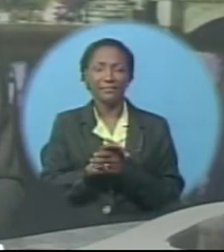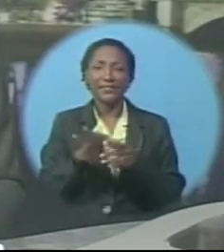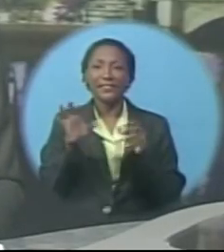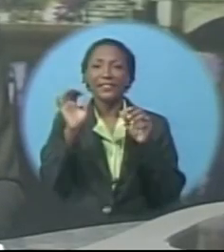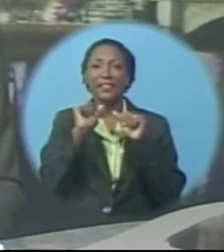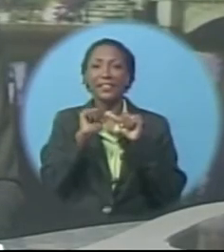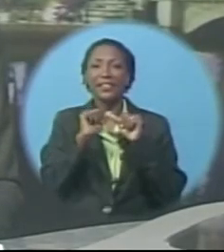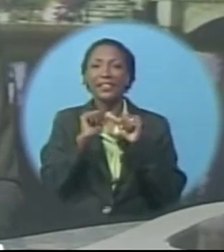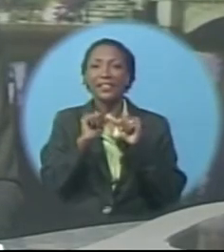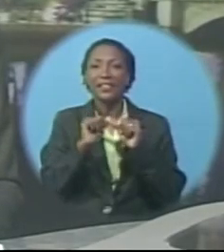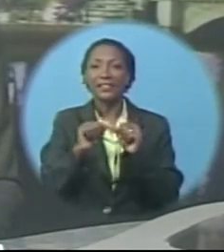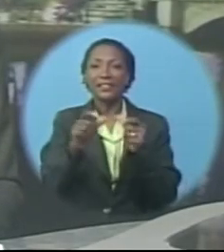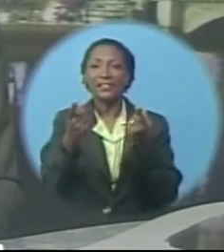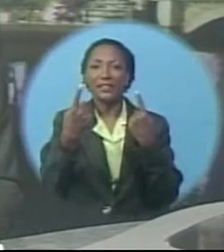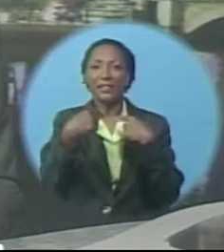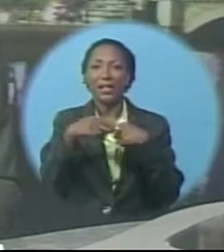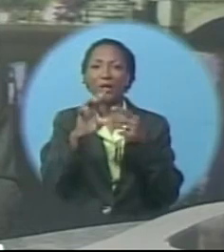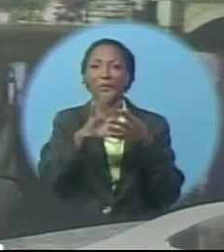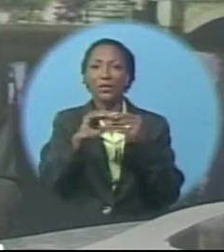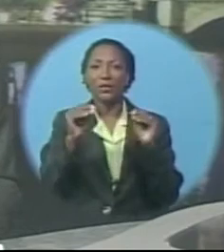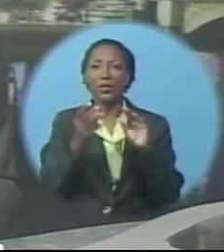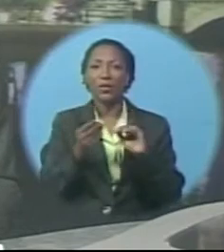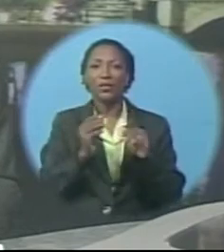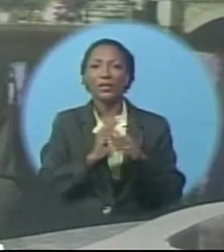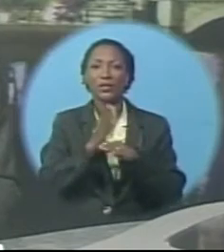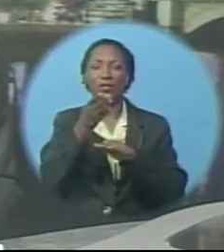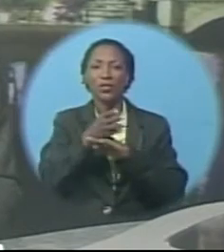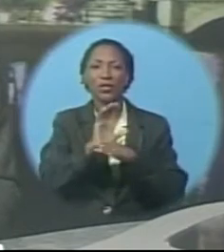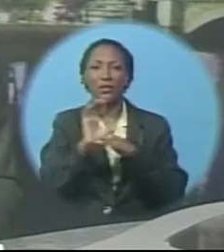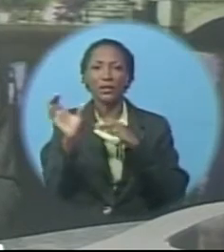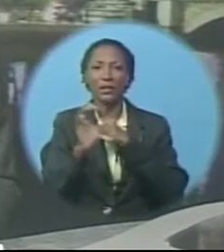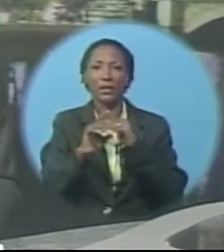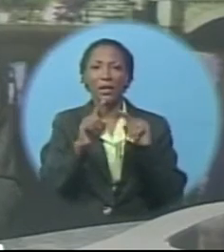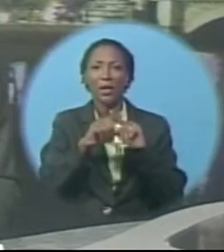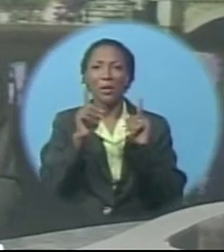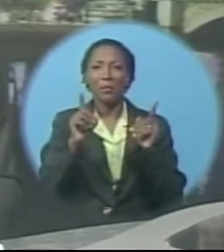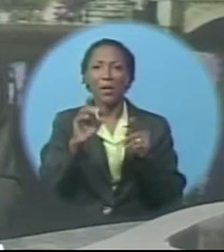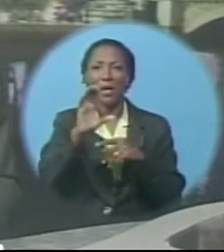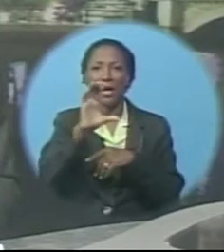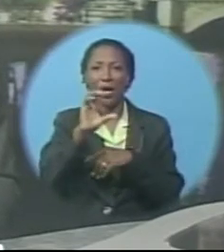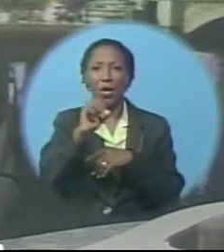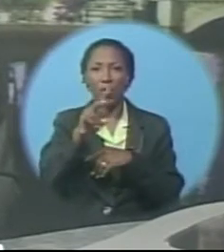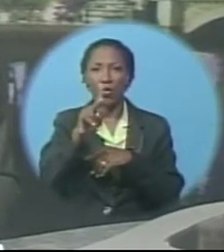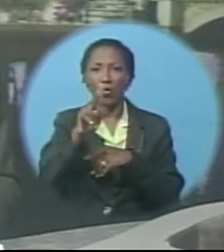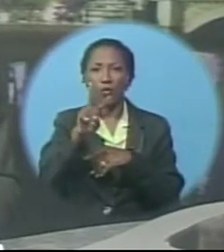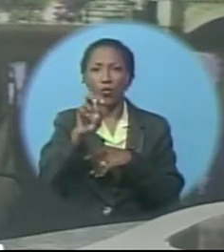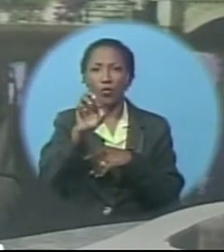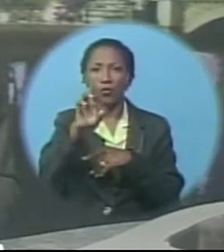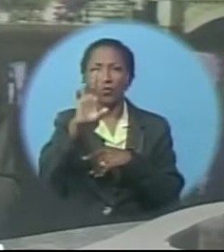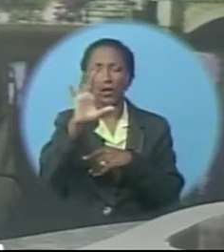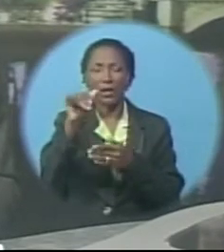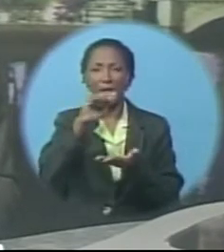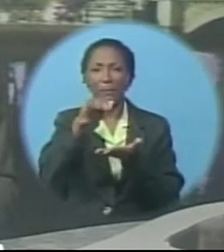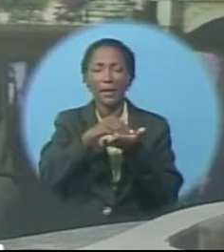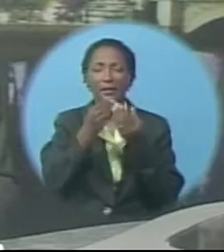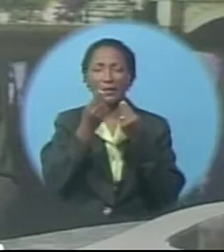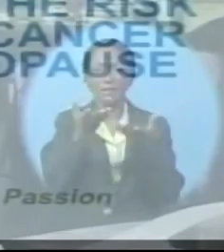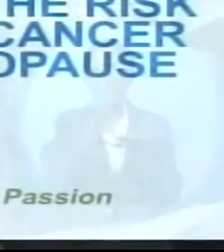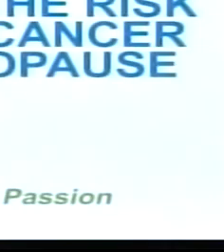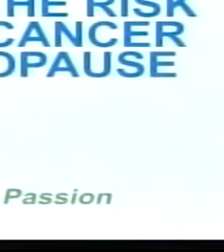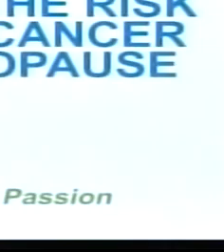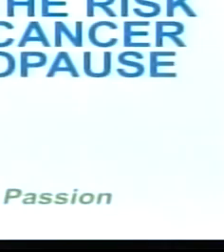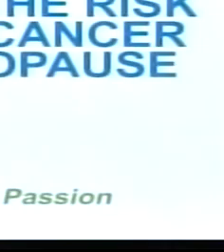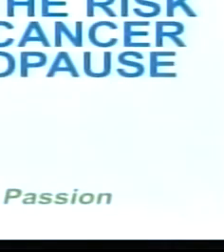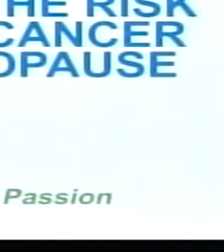still to come, a look at some of the stories making headlines across the region. But before we get there, here's a tip from Coverley Medical Center.